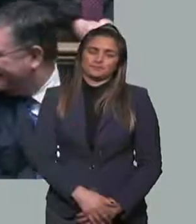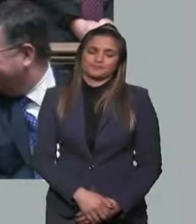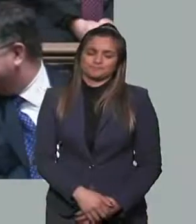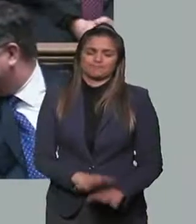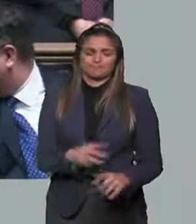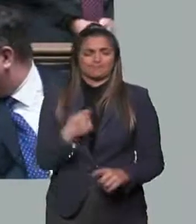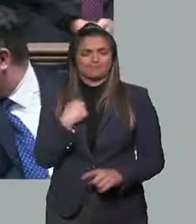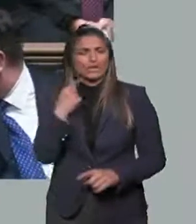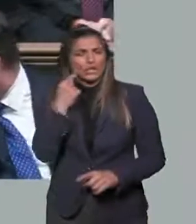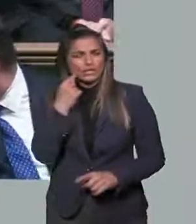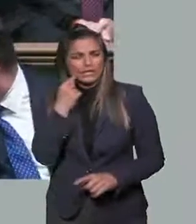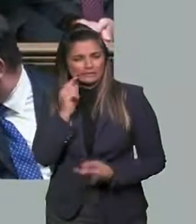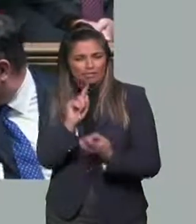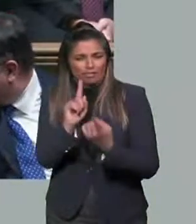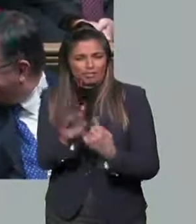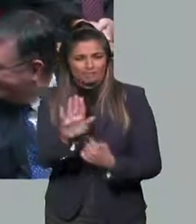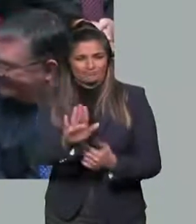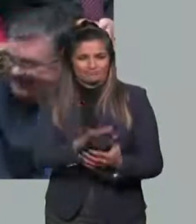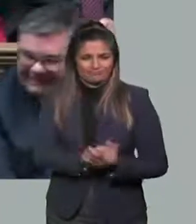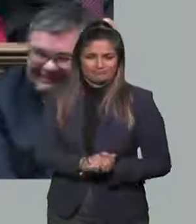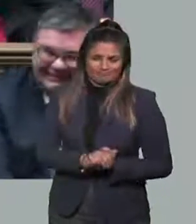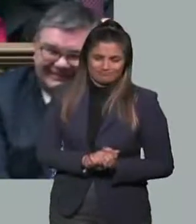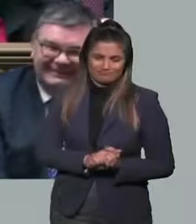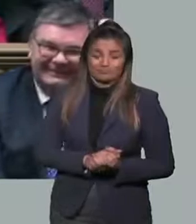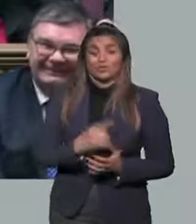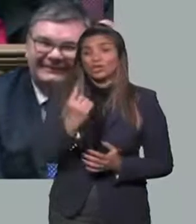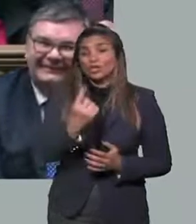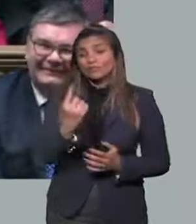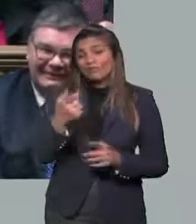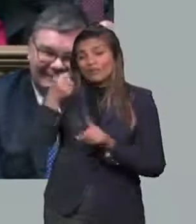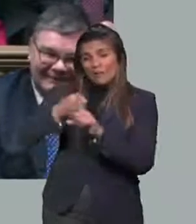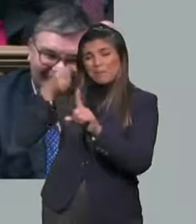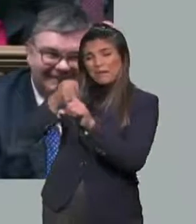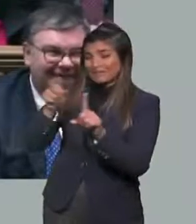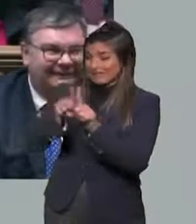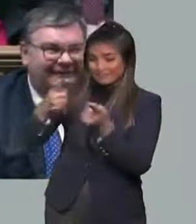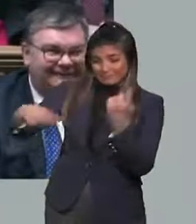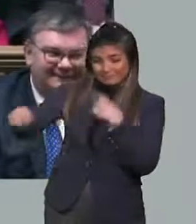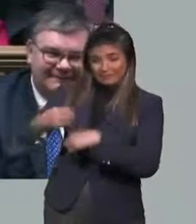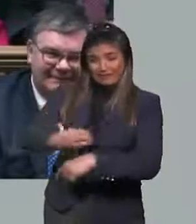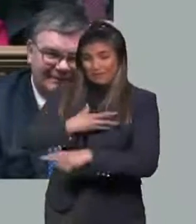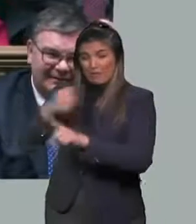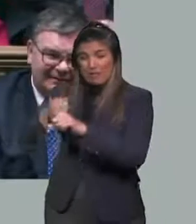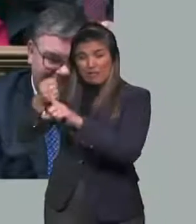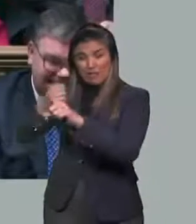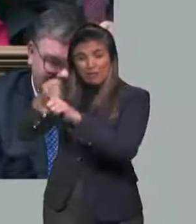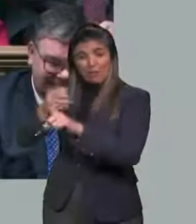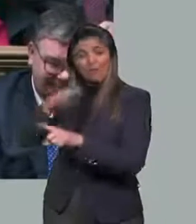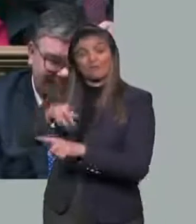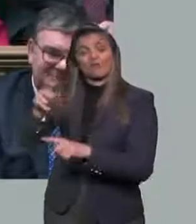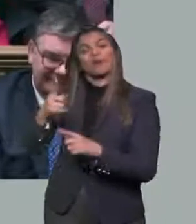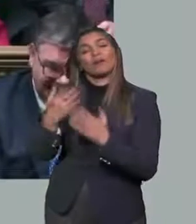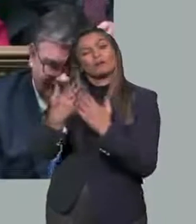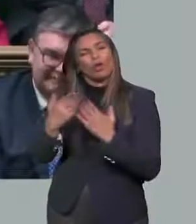gently say to the Honourable Lady that when she was campaigning, as the rest of them were, to make the Honourable Member for Islington